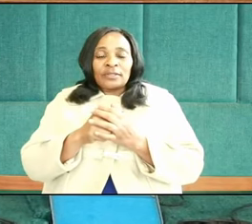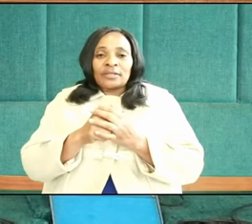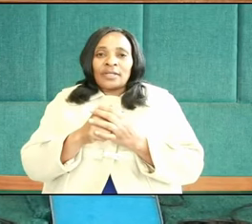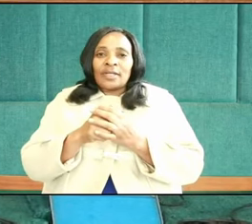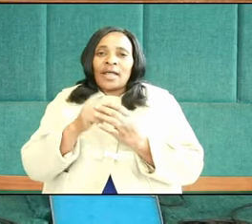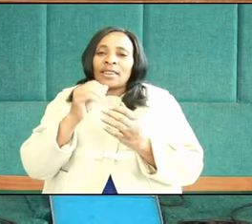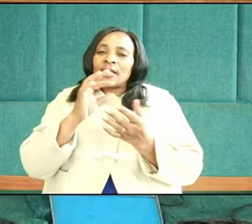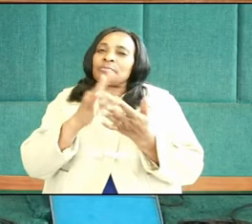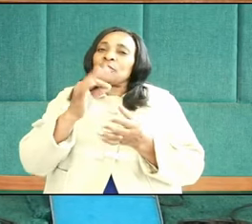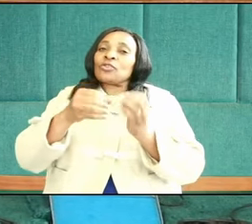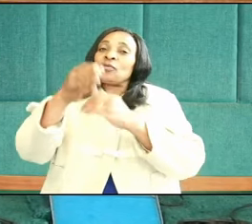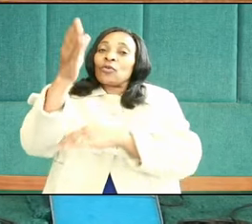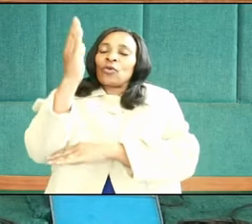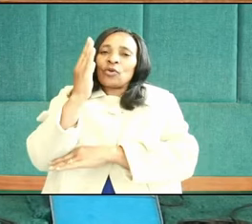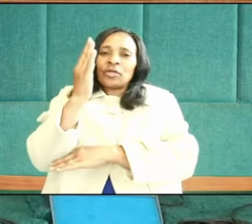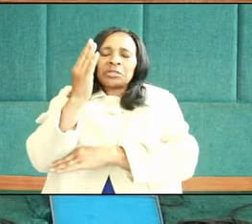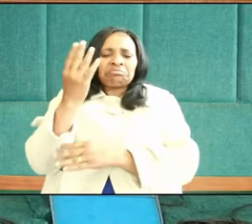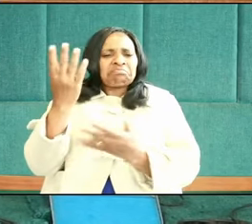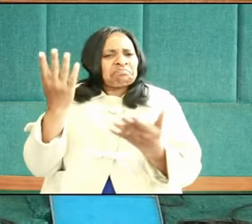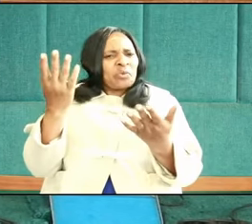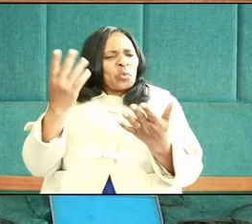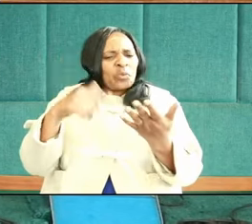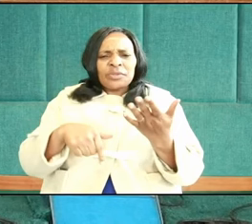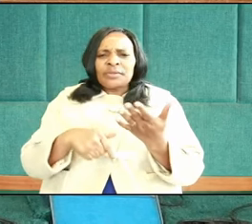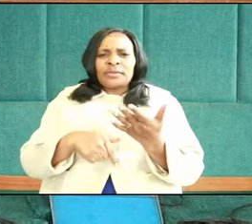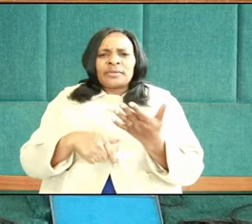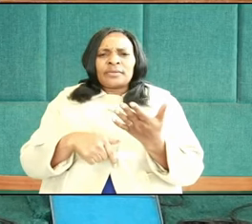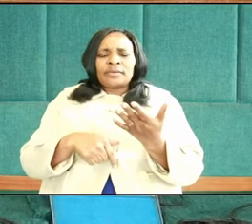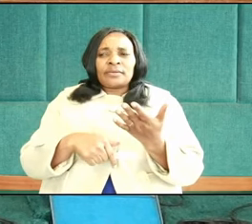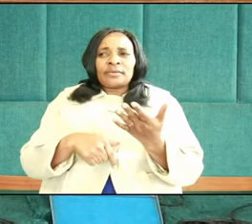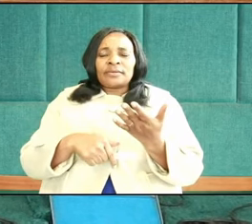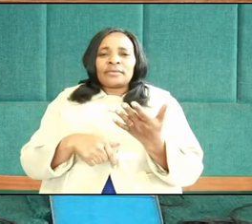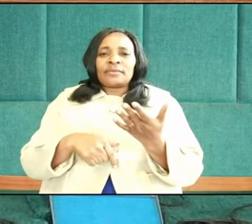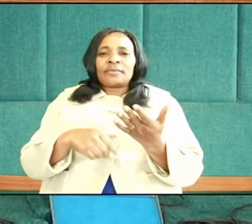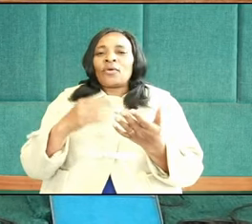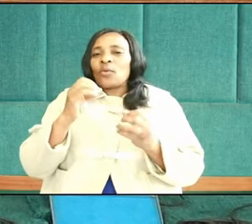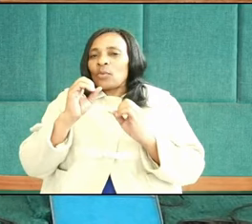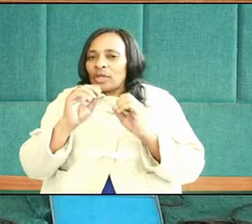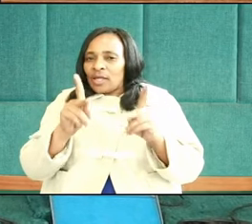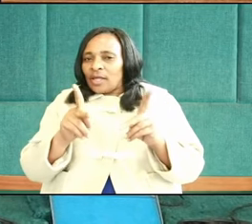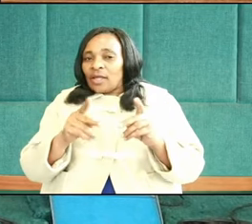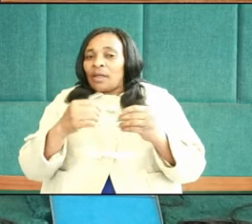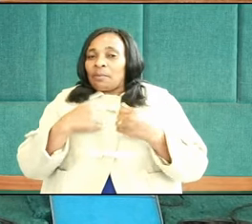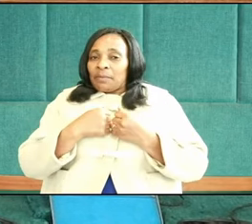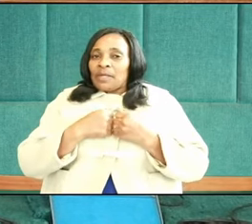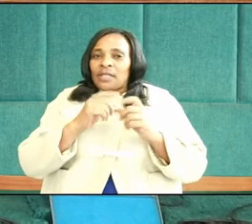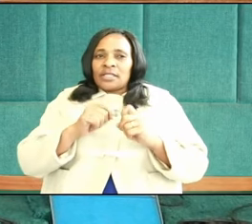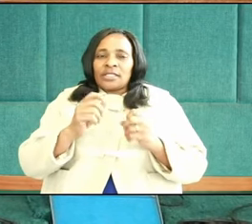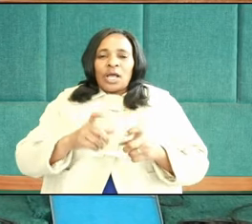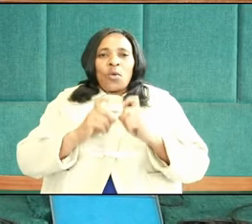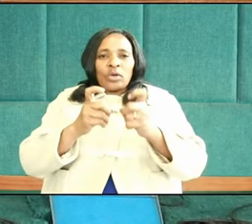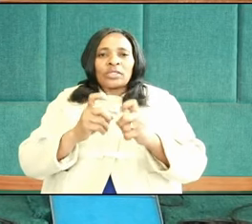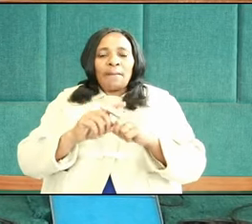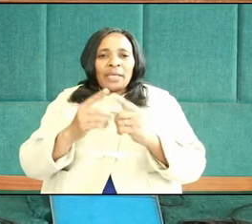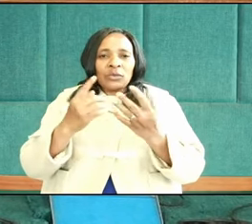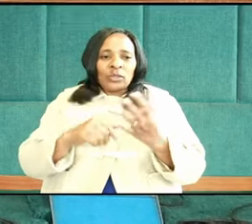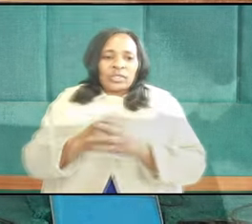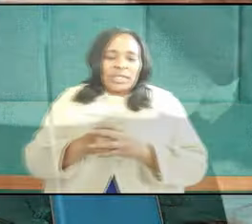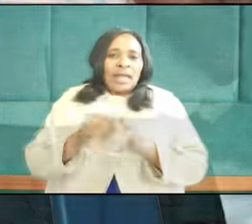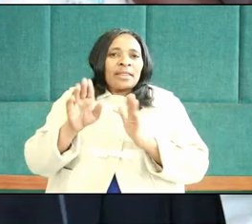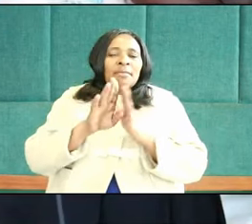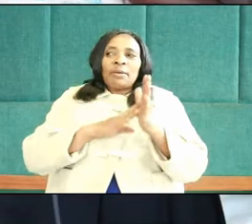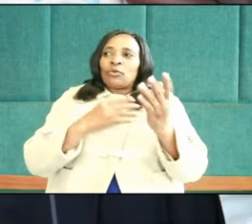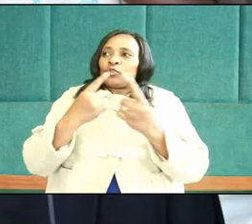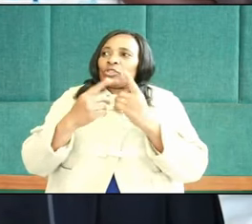God. Ah, what's that? Lenora, it's not actually a what, but a who. When the